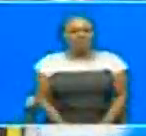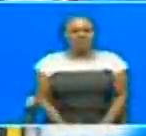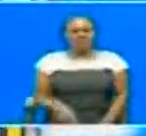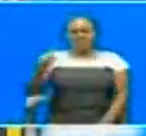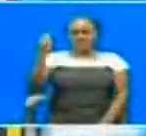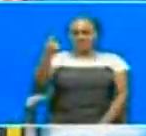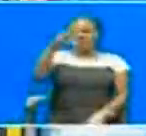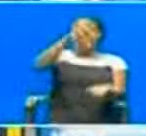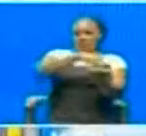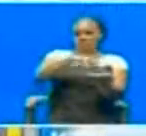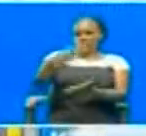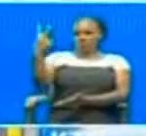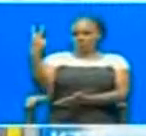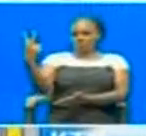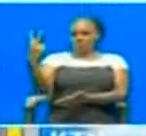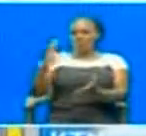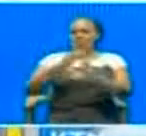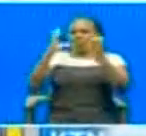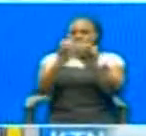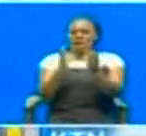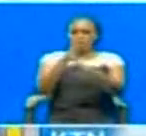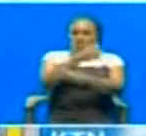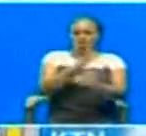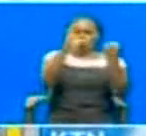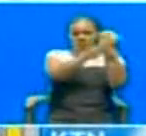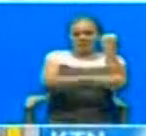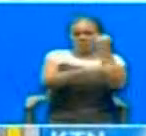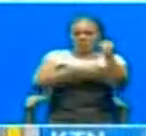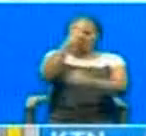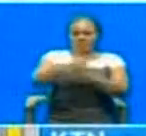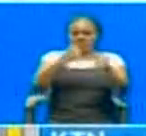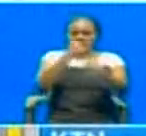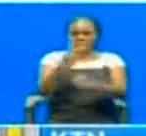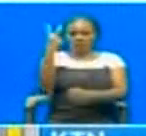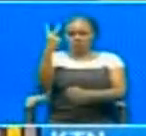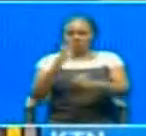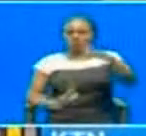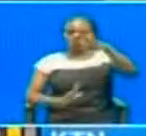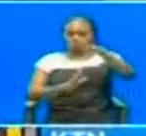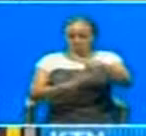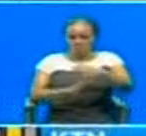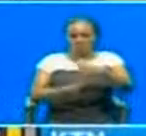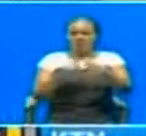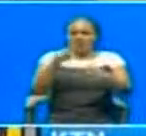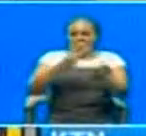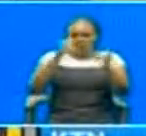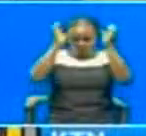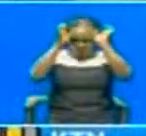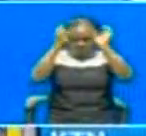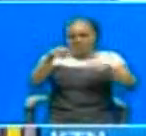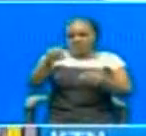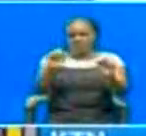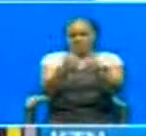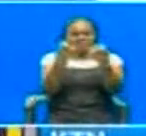Kenya finished second overall at the World Cross Country Championships after 2 years of emerging top and humiliating Ethiopia, who redeemed